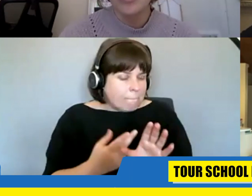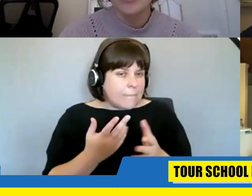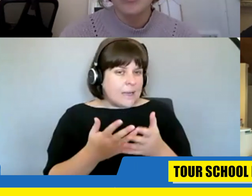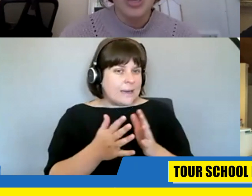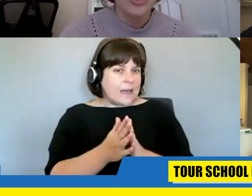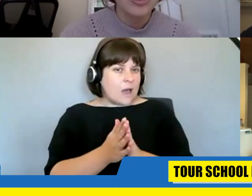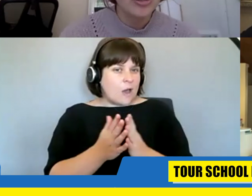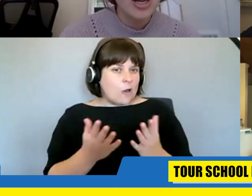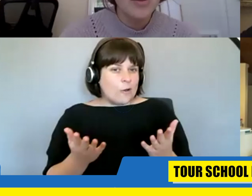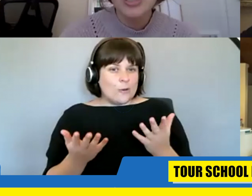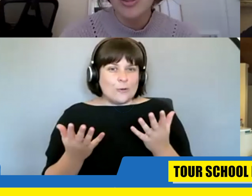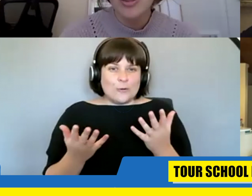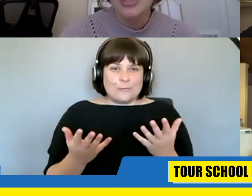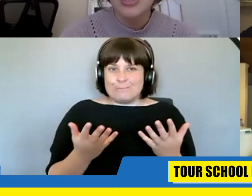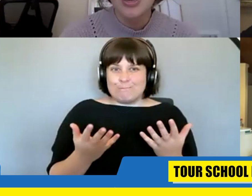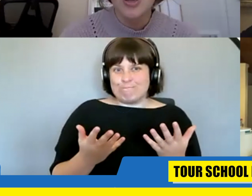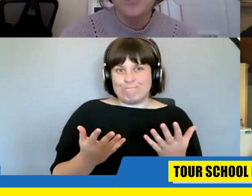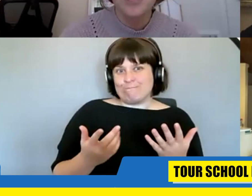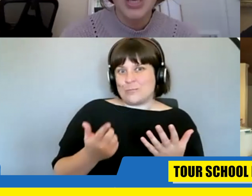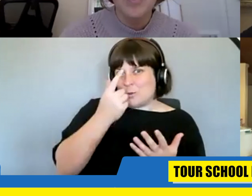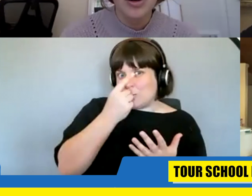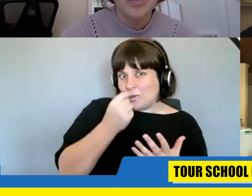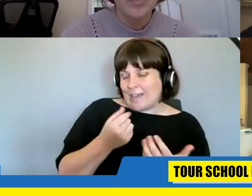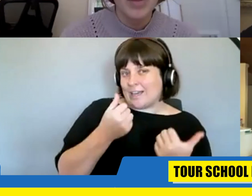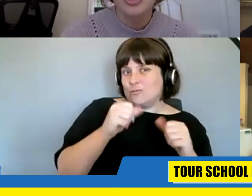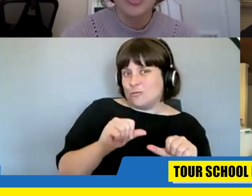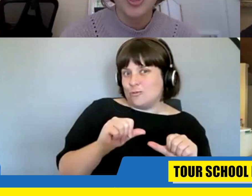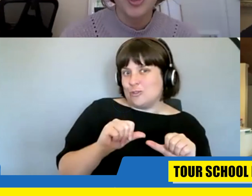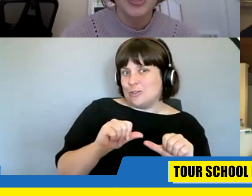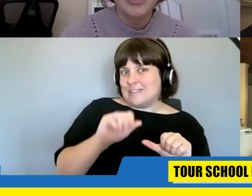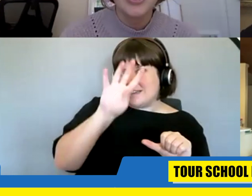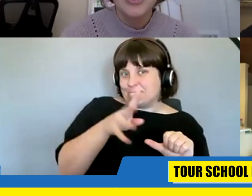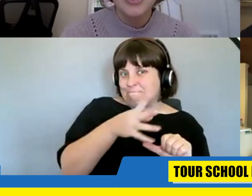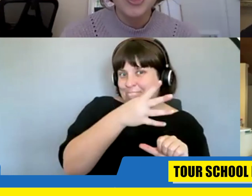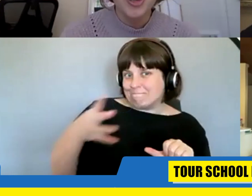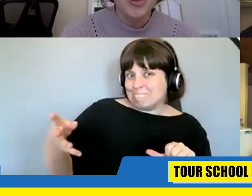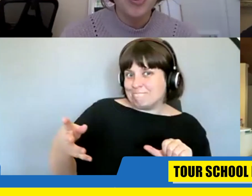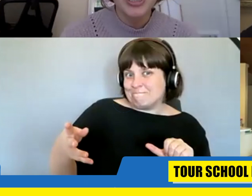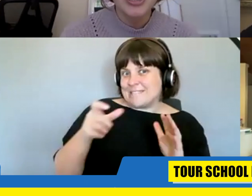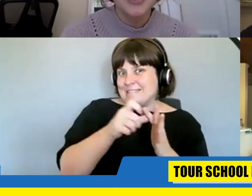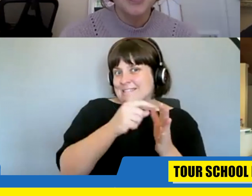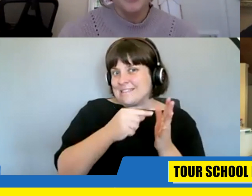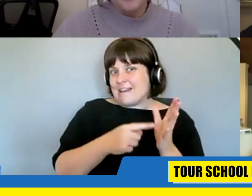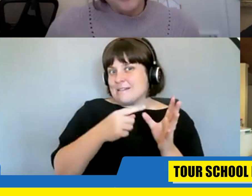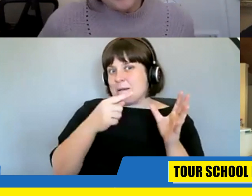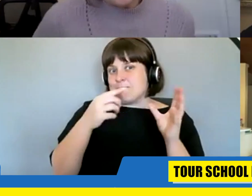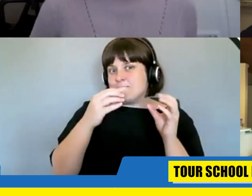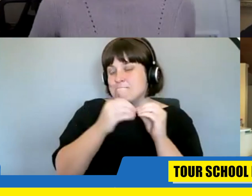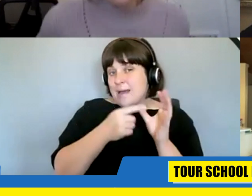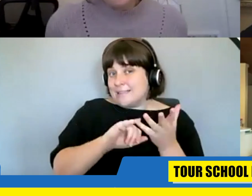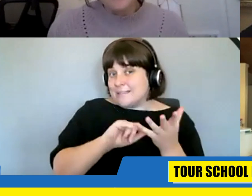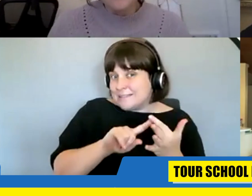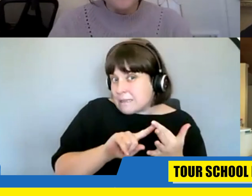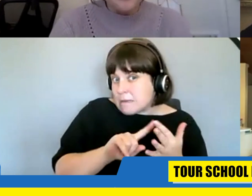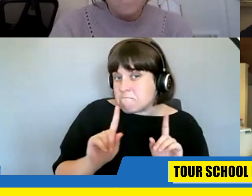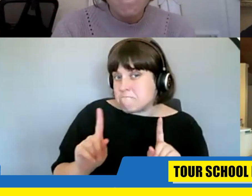through how you're using your database or other things that Merryn mentioned in those earlier introductory points.